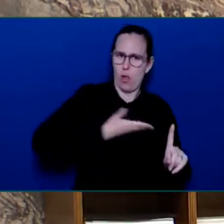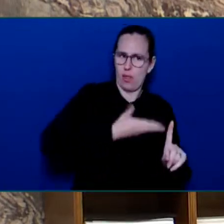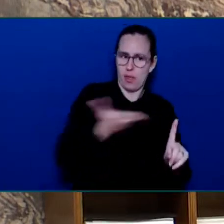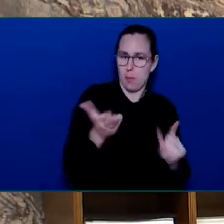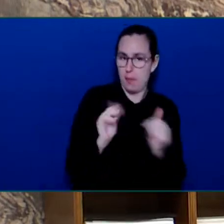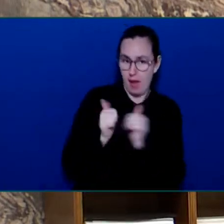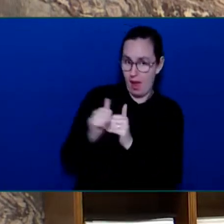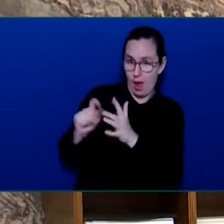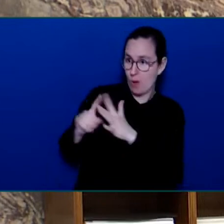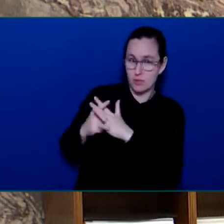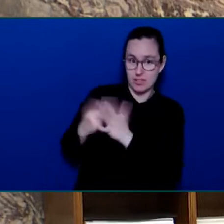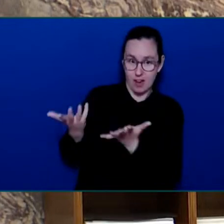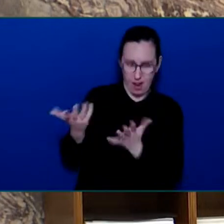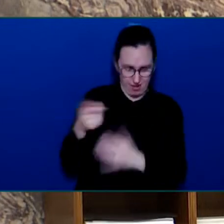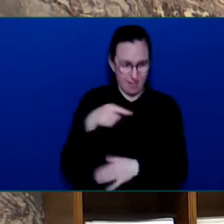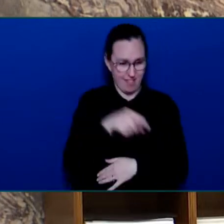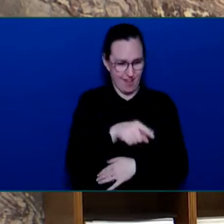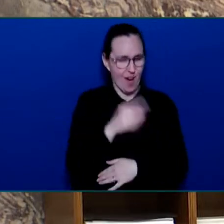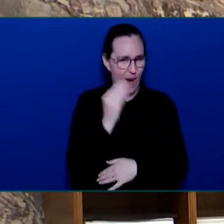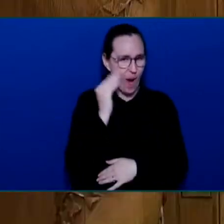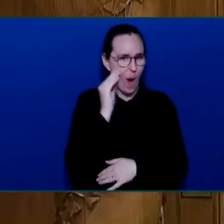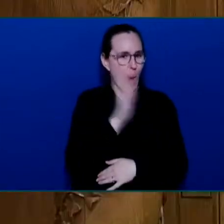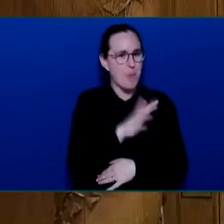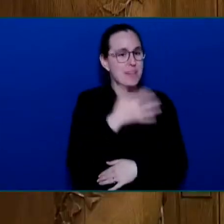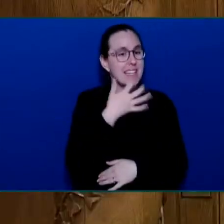that today?